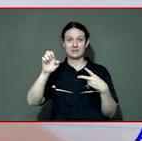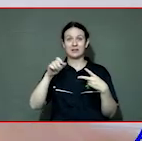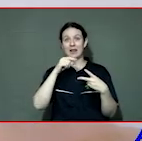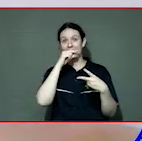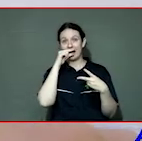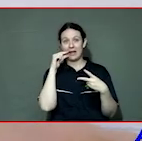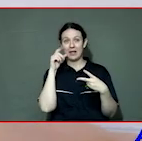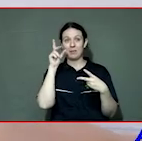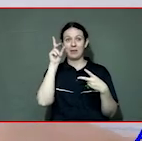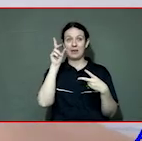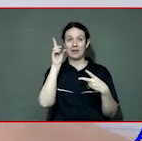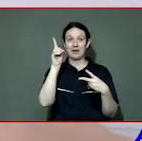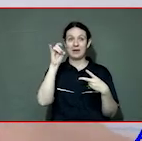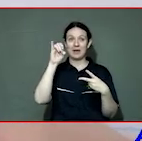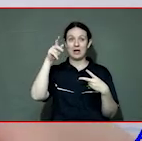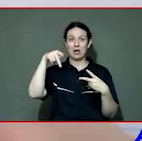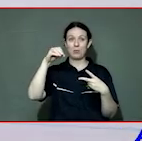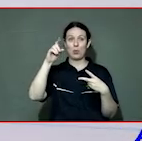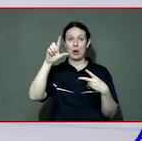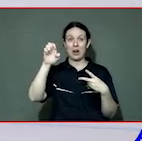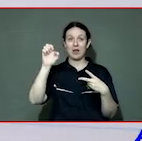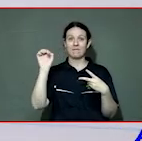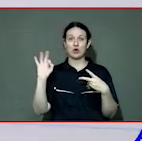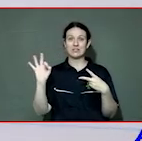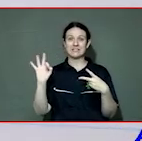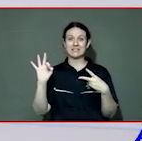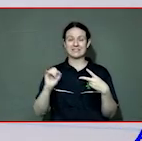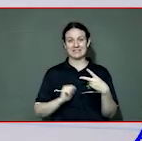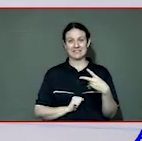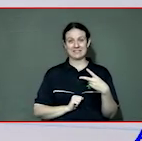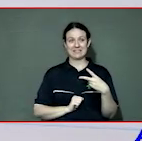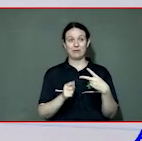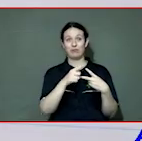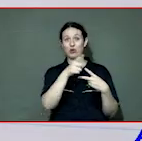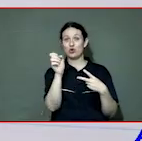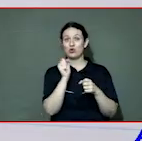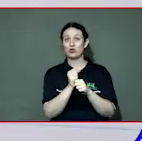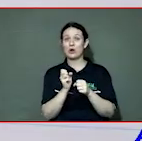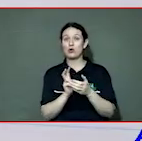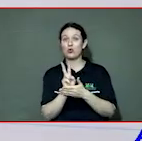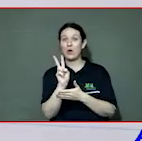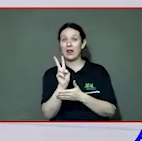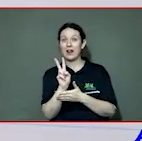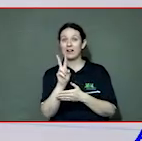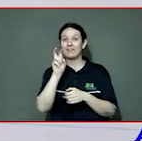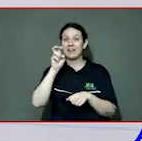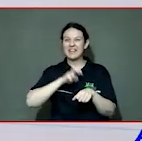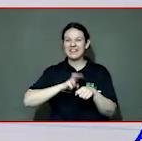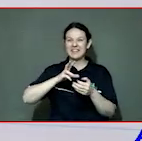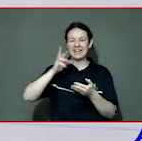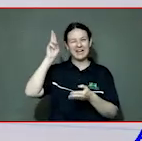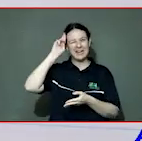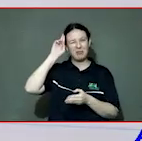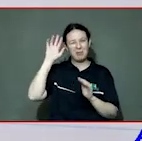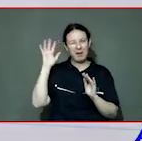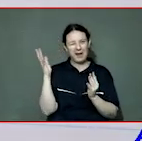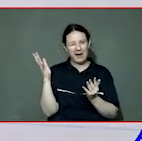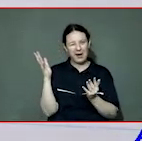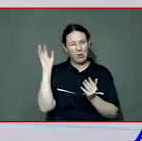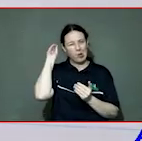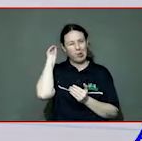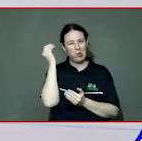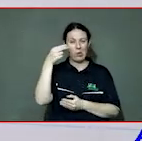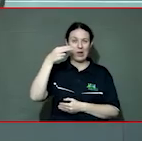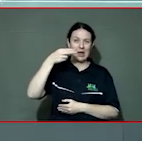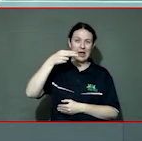it's dipole forces. Okay, so for the matrix, I must make a connection to remember it. So the